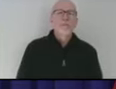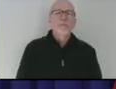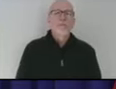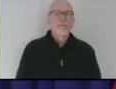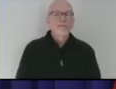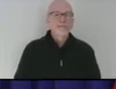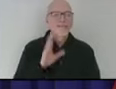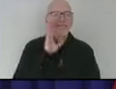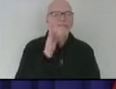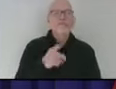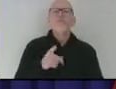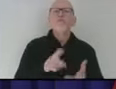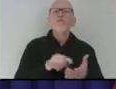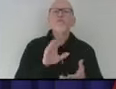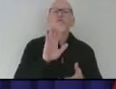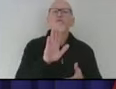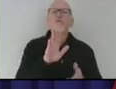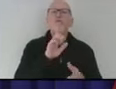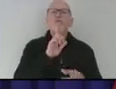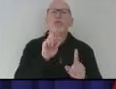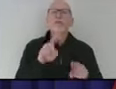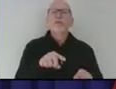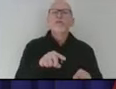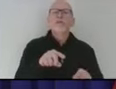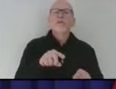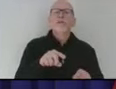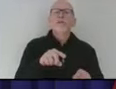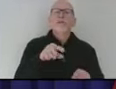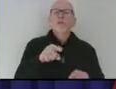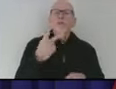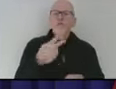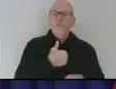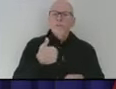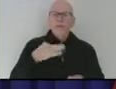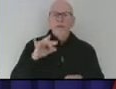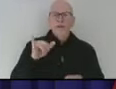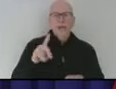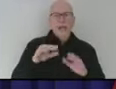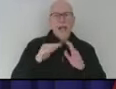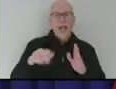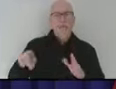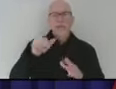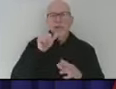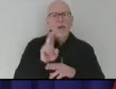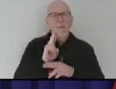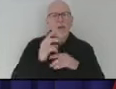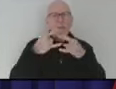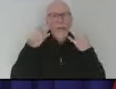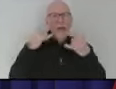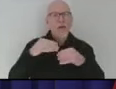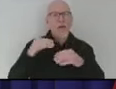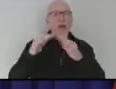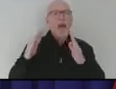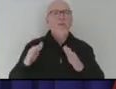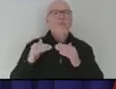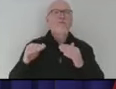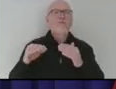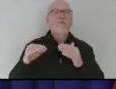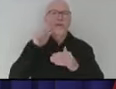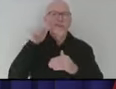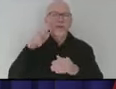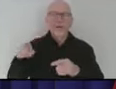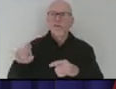59. Hi. What is your reaction to the fact two members of the Indiana House did not wear a mask on the House floor yesterday? And how does this undermine